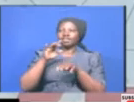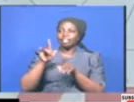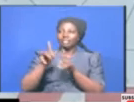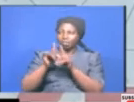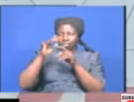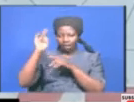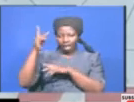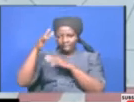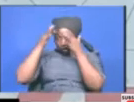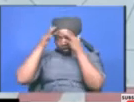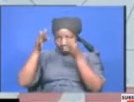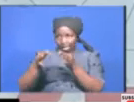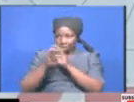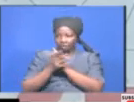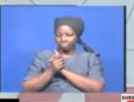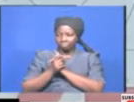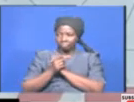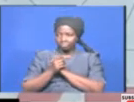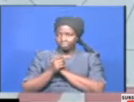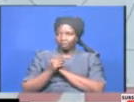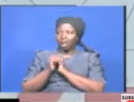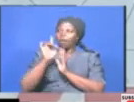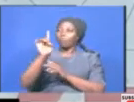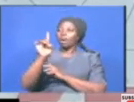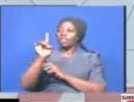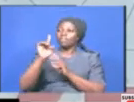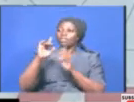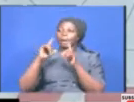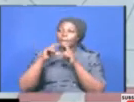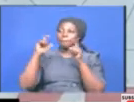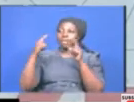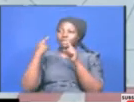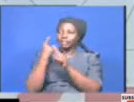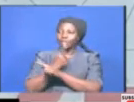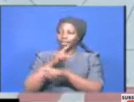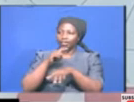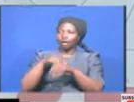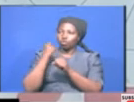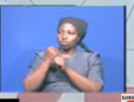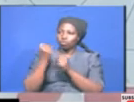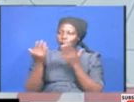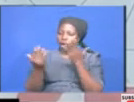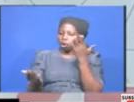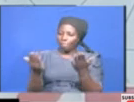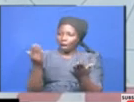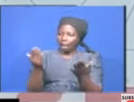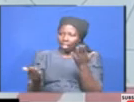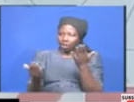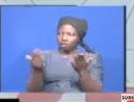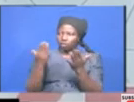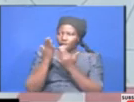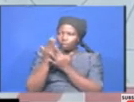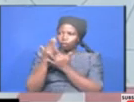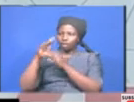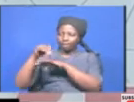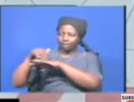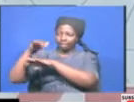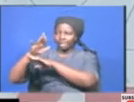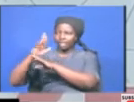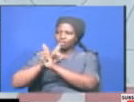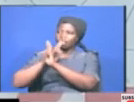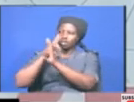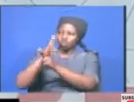One of the key differences when you do a comparative analysis between transmission of